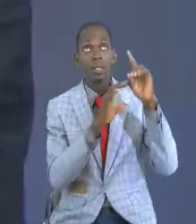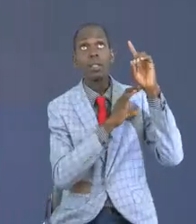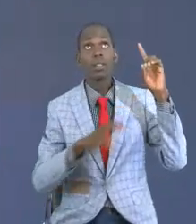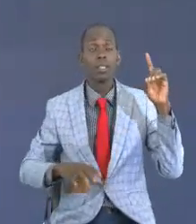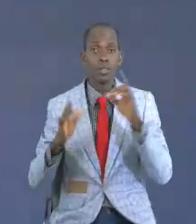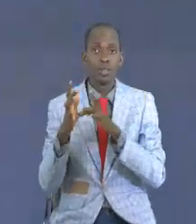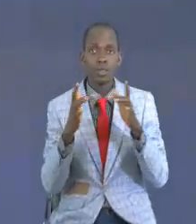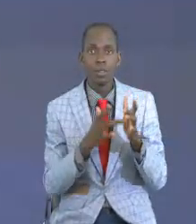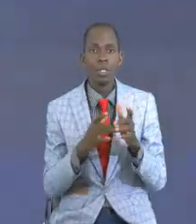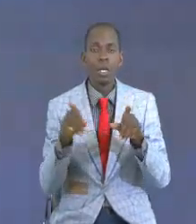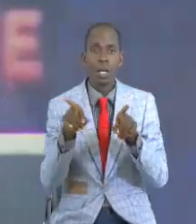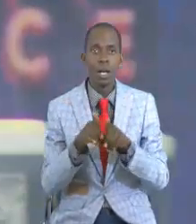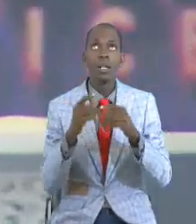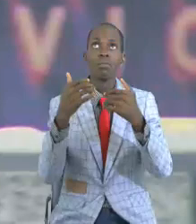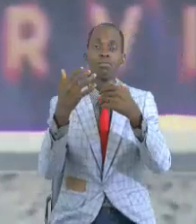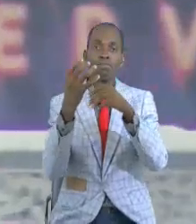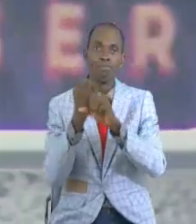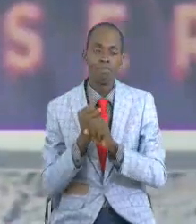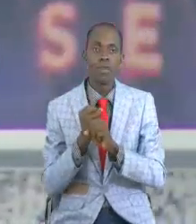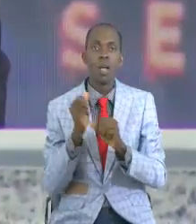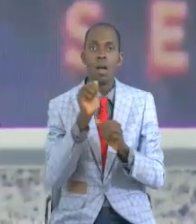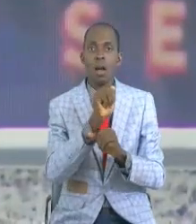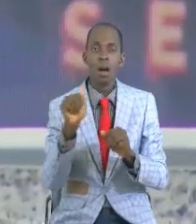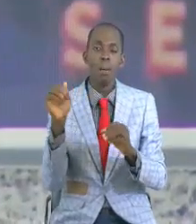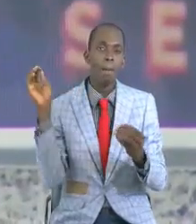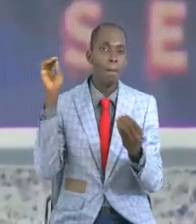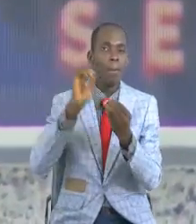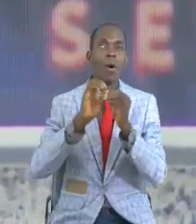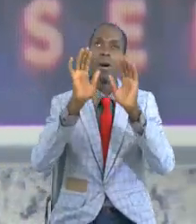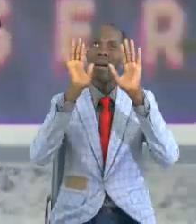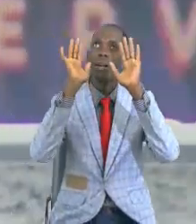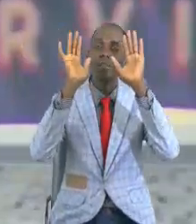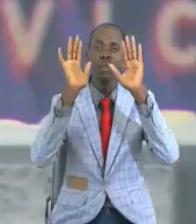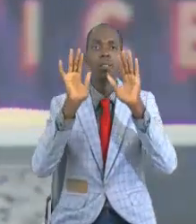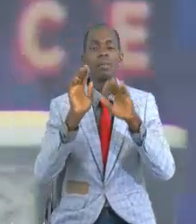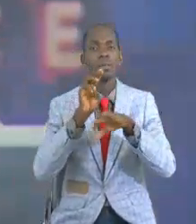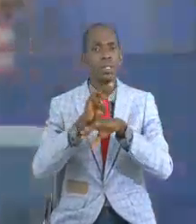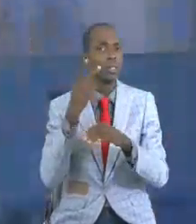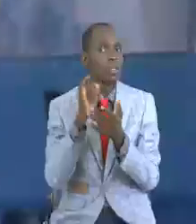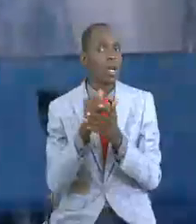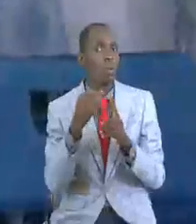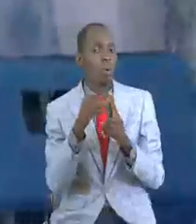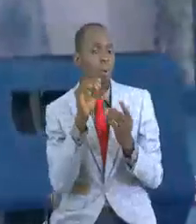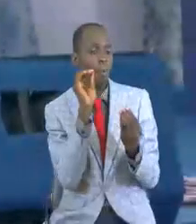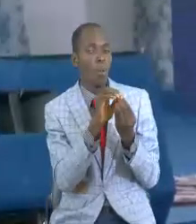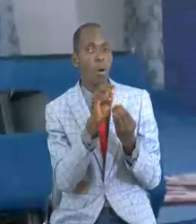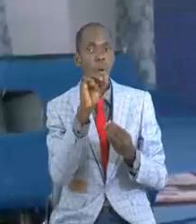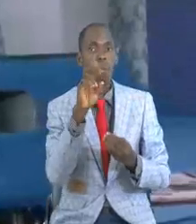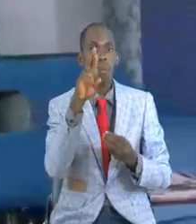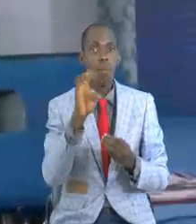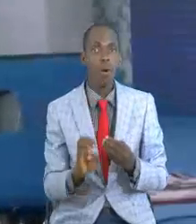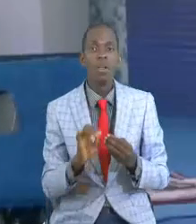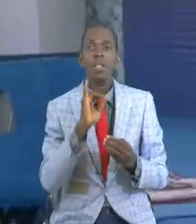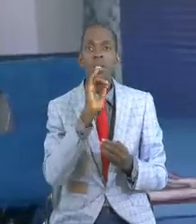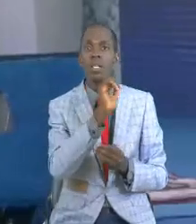has obtained a more excellent ministry. That word more is a more of is a word